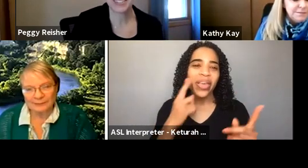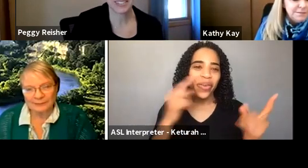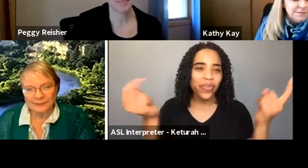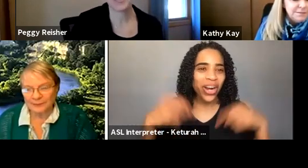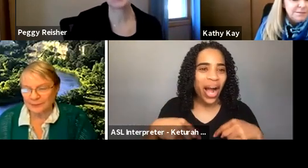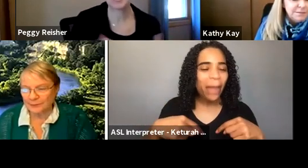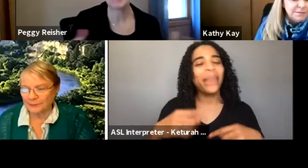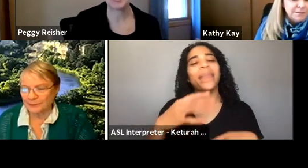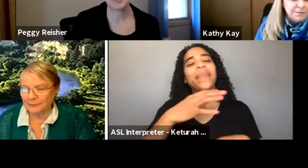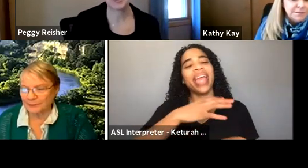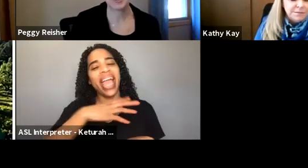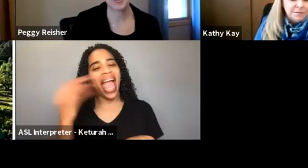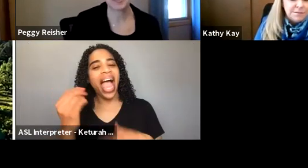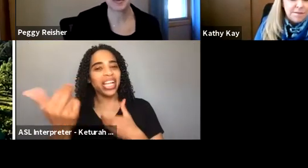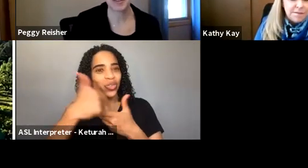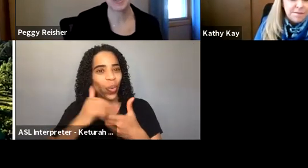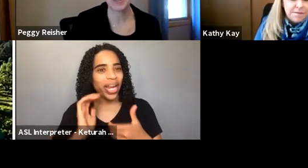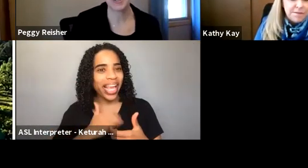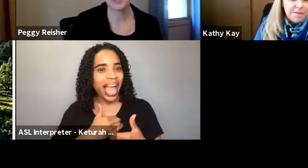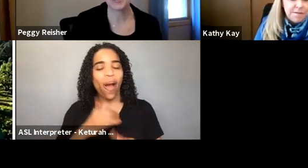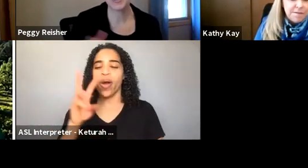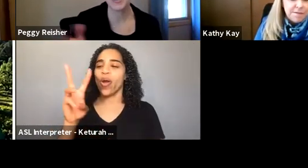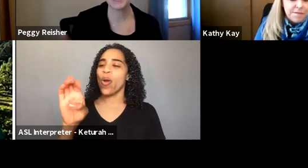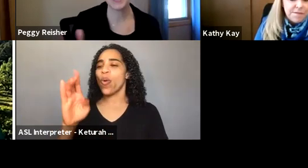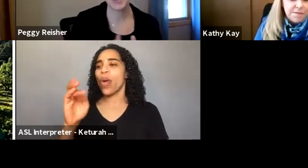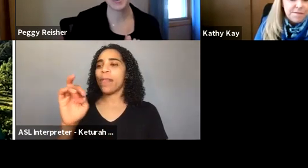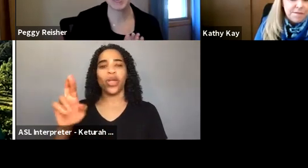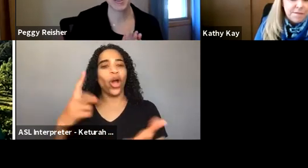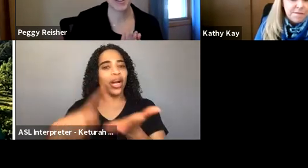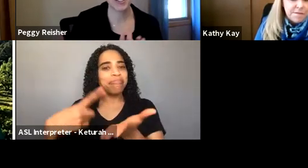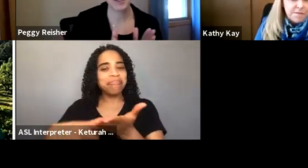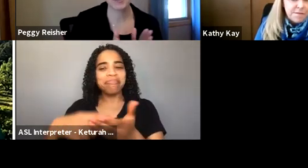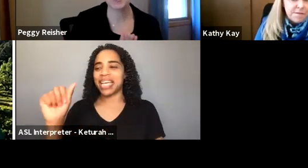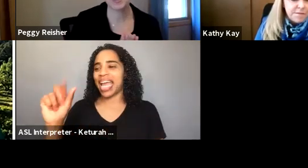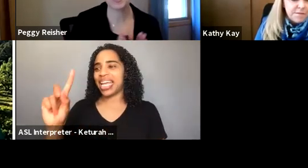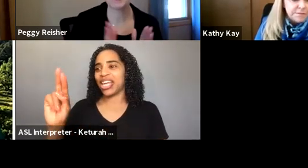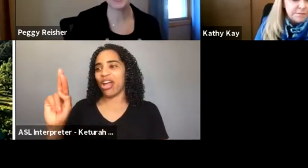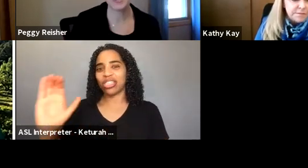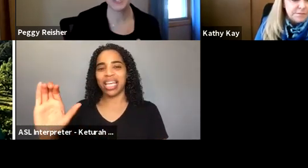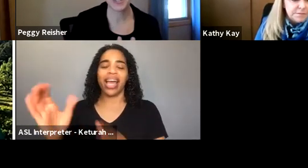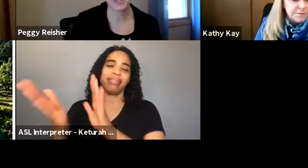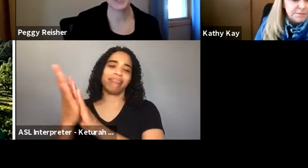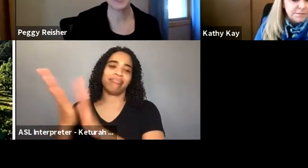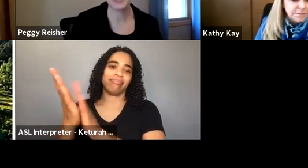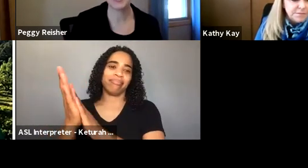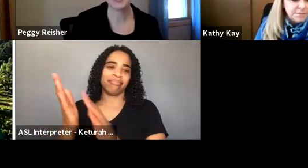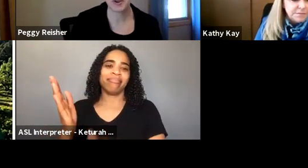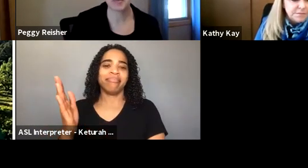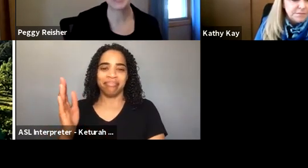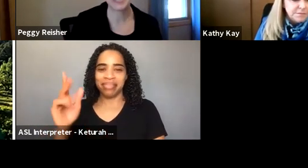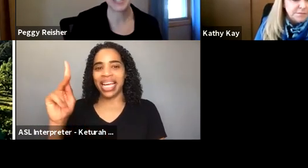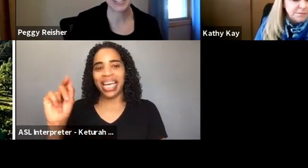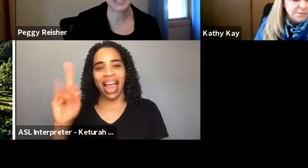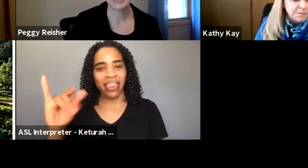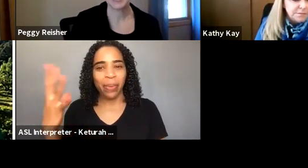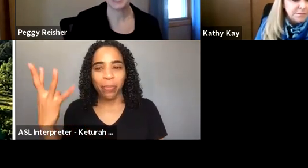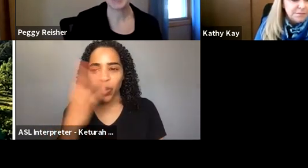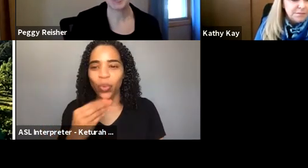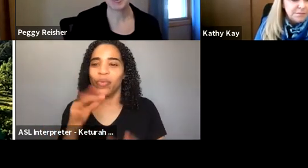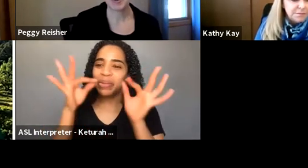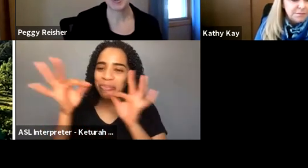part of this webinar so you can learn more about the ADRC. Kathy K., I applaud you. That was really well stated. We do hope